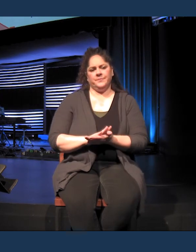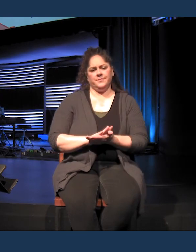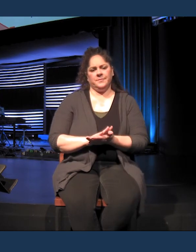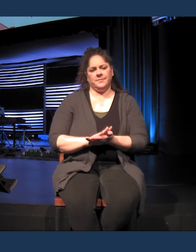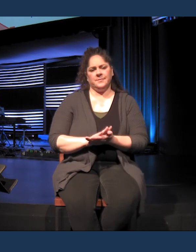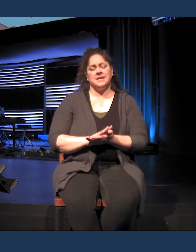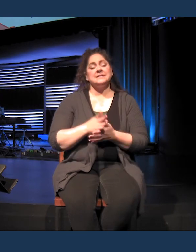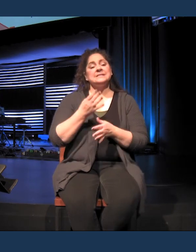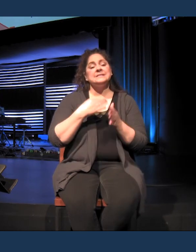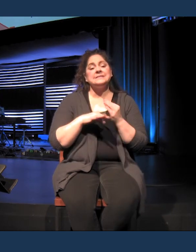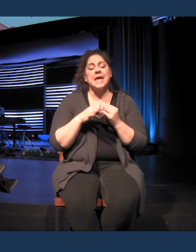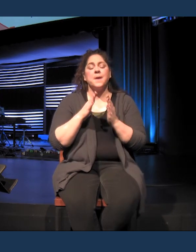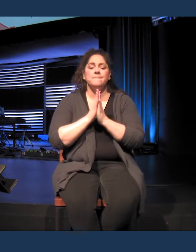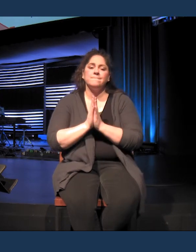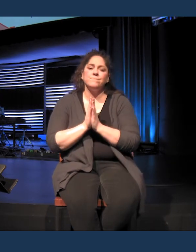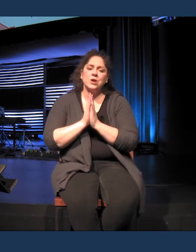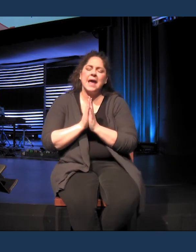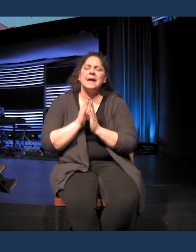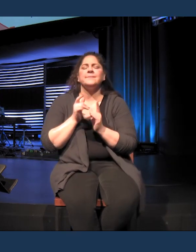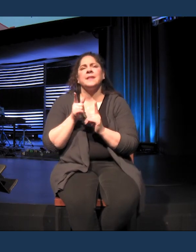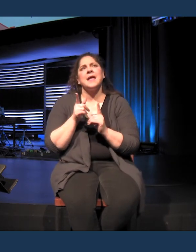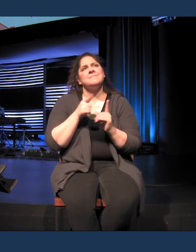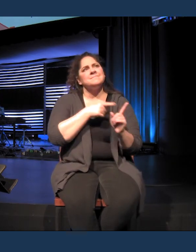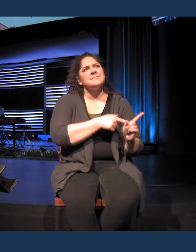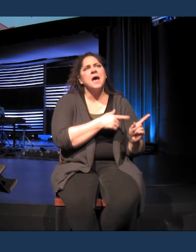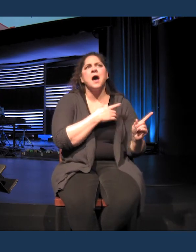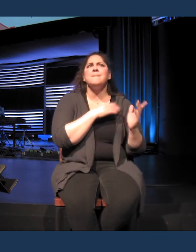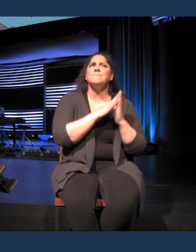I pray that somehow they would come to know you,